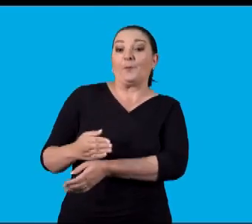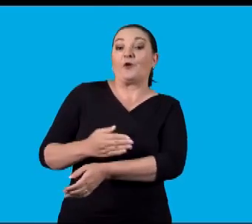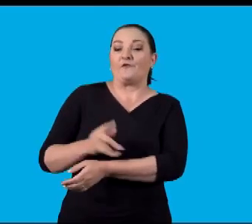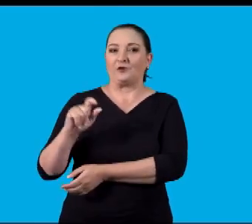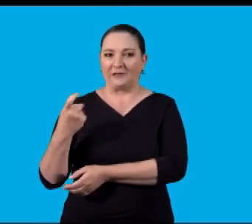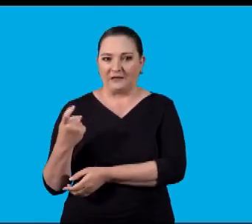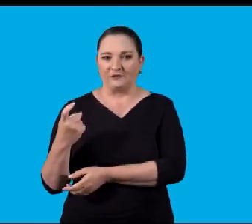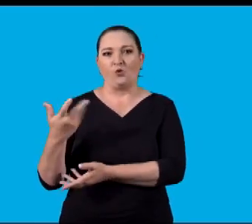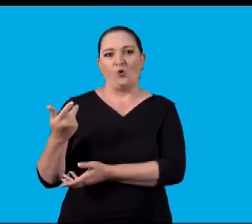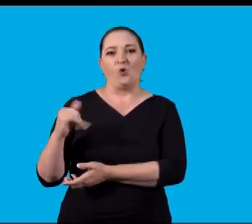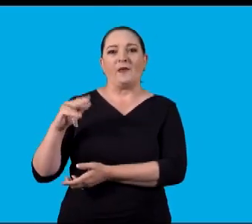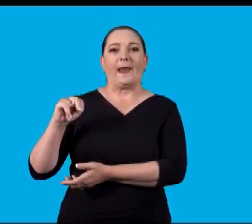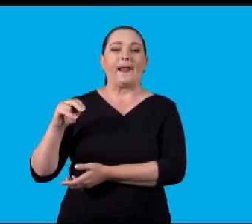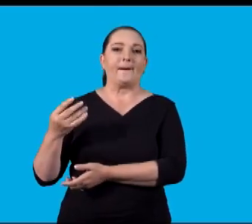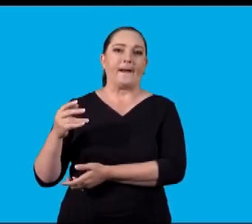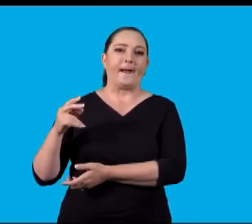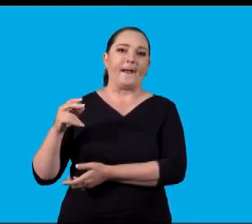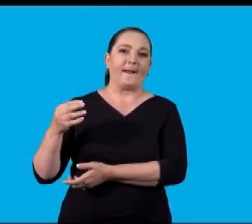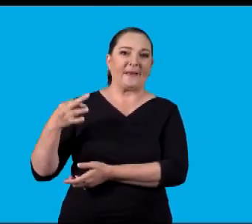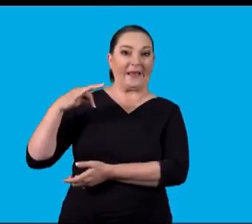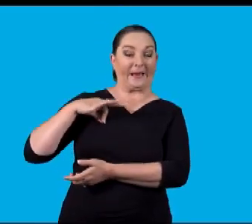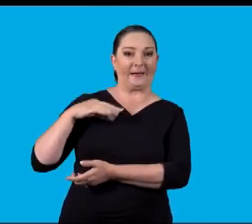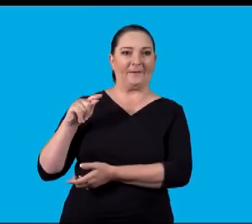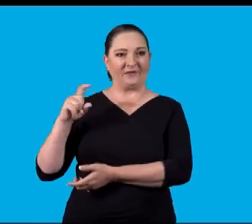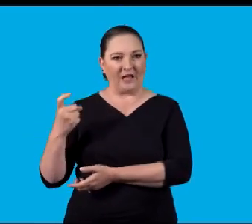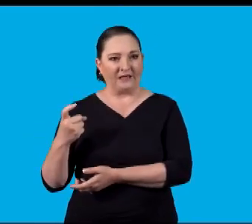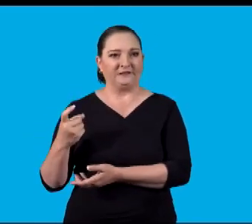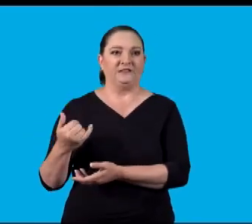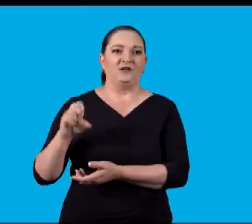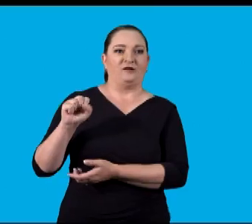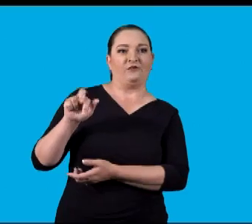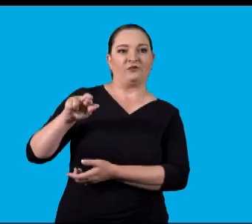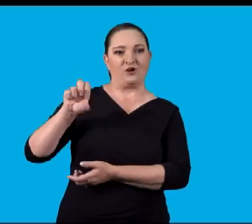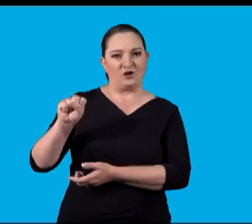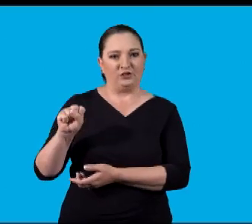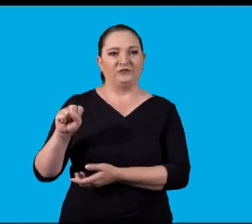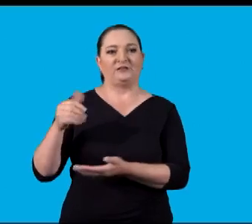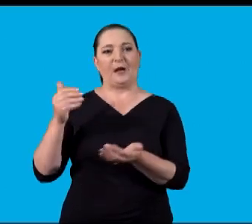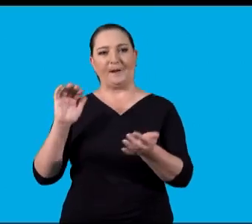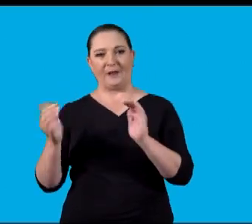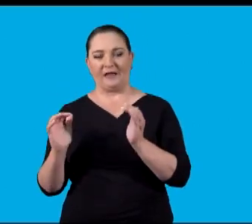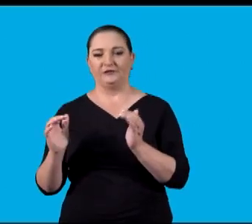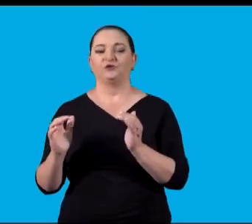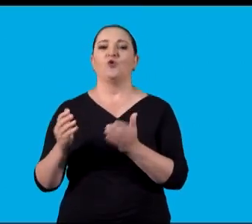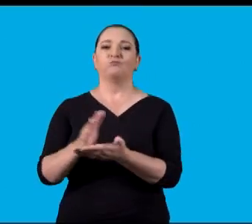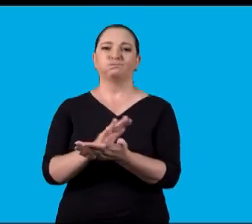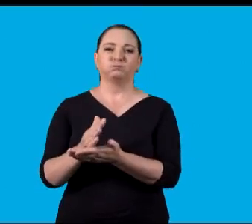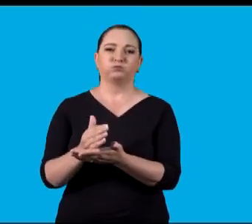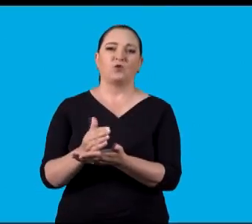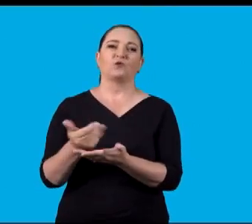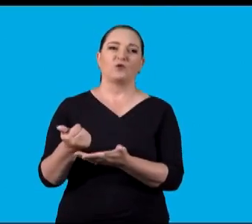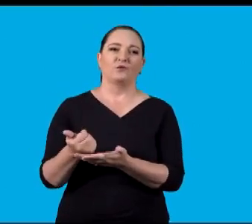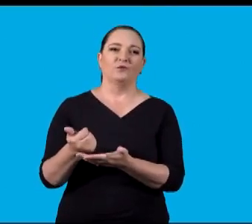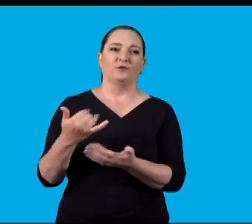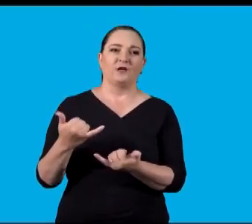final dividends. You also need to have an understanding of your SARS, income tax, balances, and shareholders for dividends.